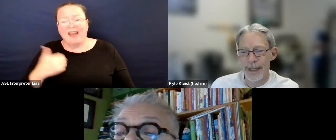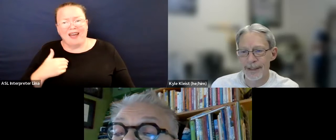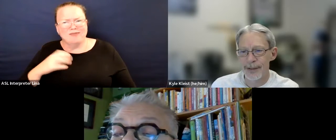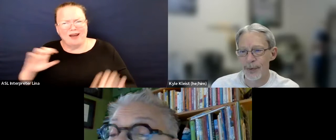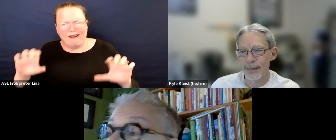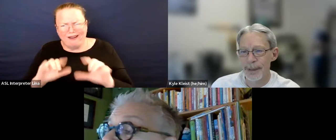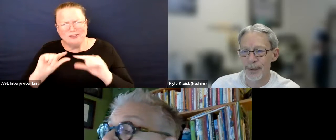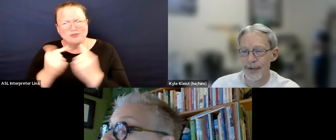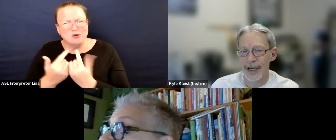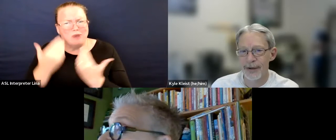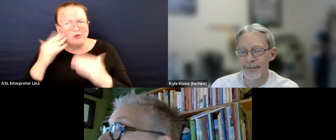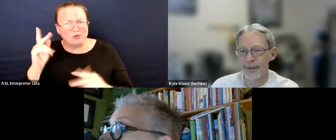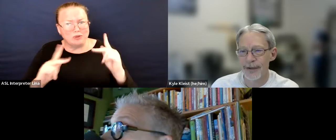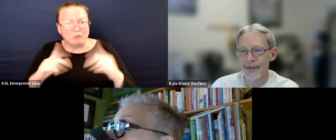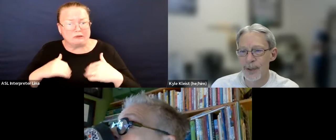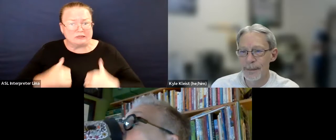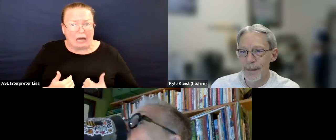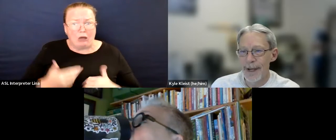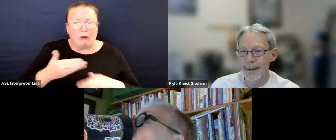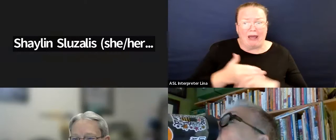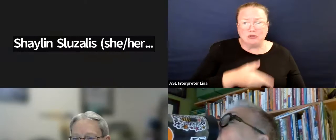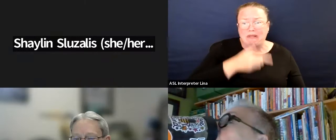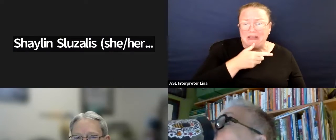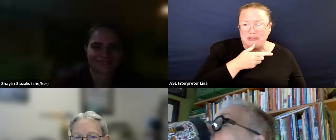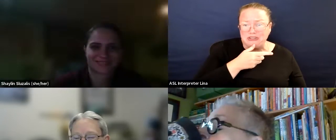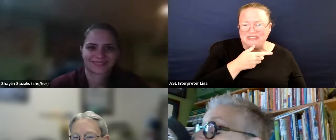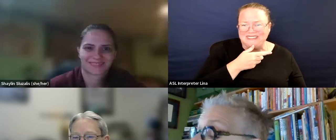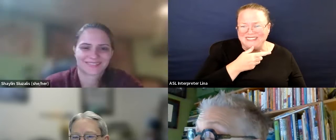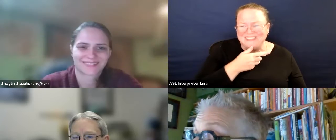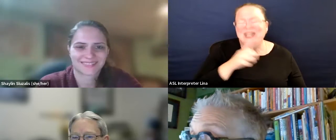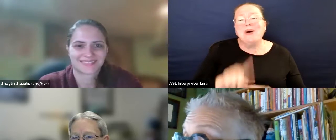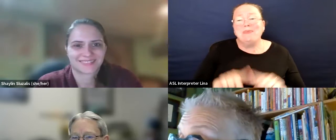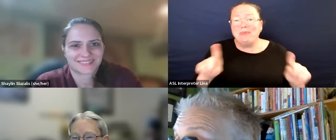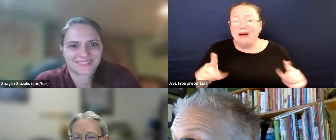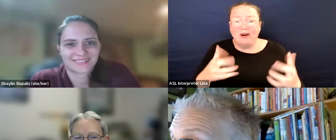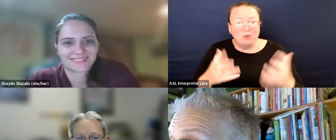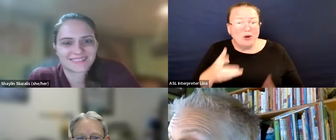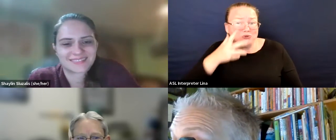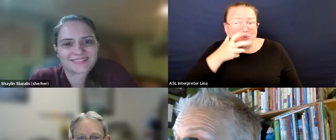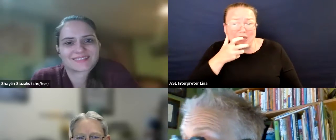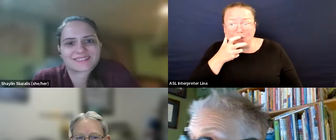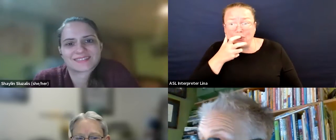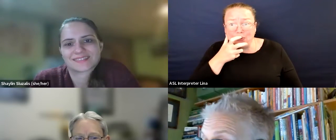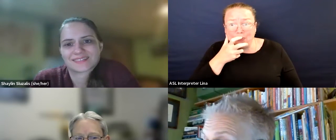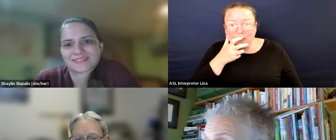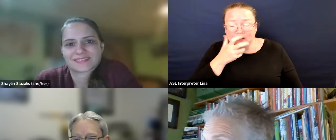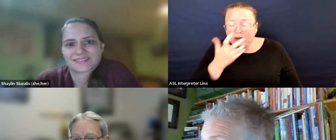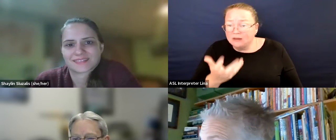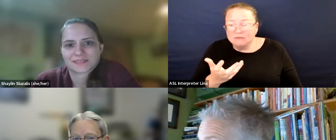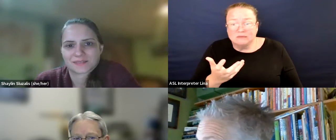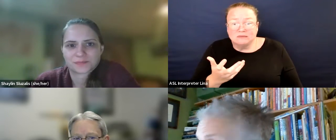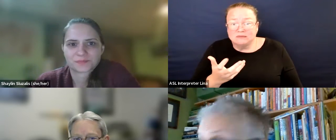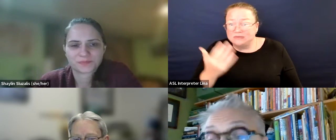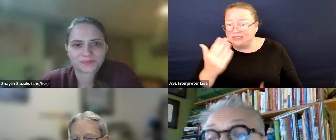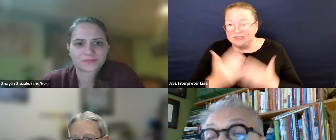active group. I don't know if people are tired after lunch, but love to hear what